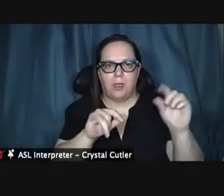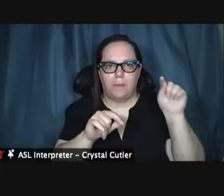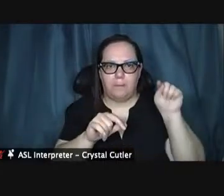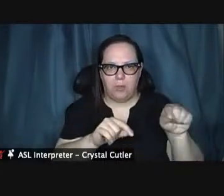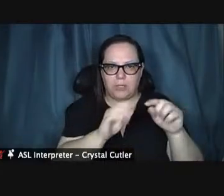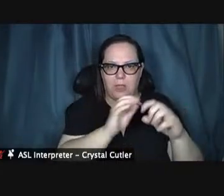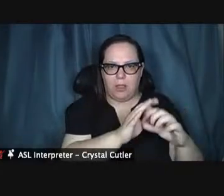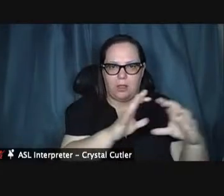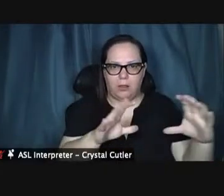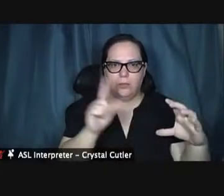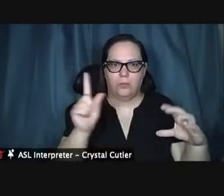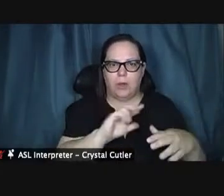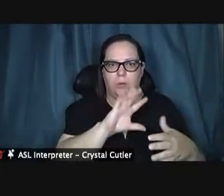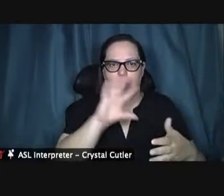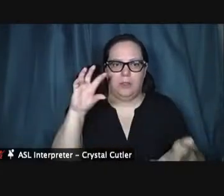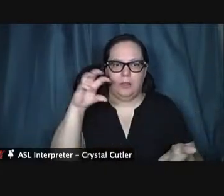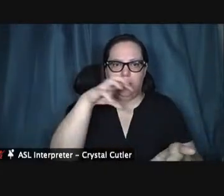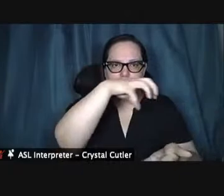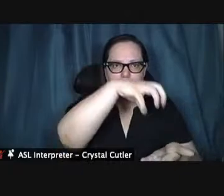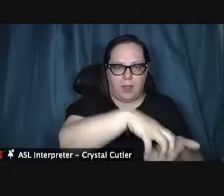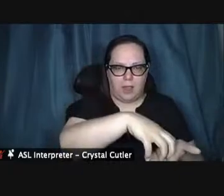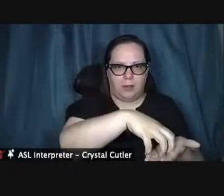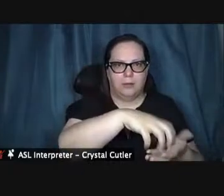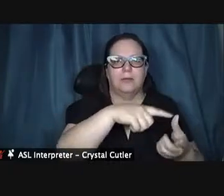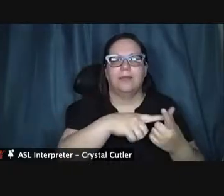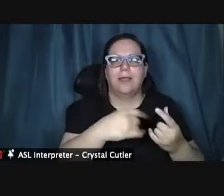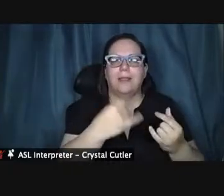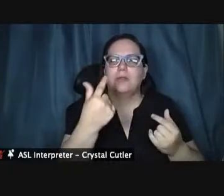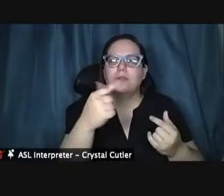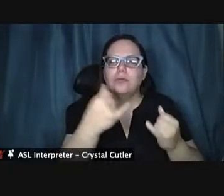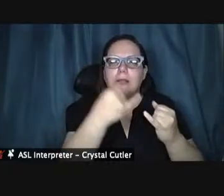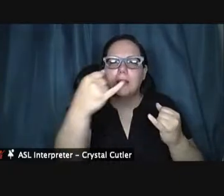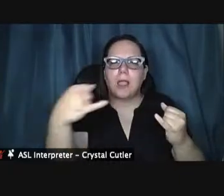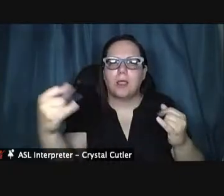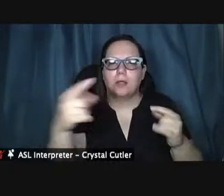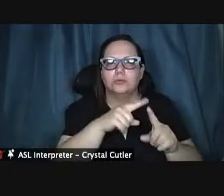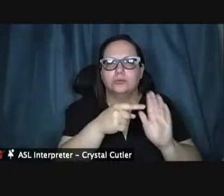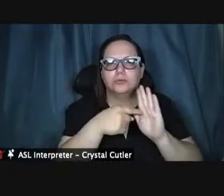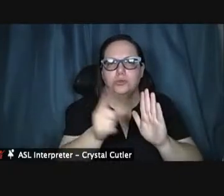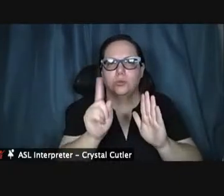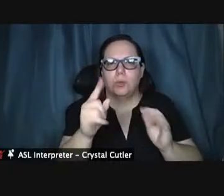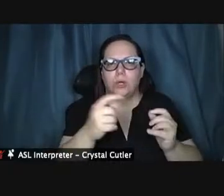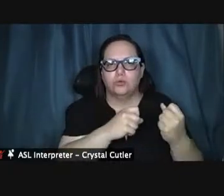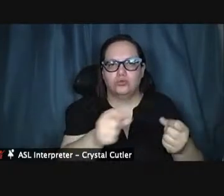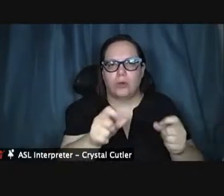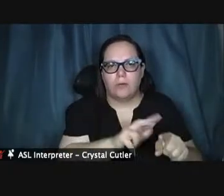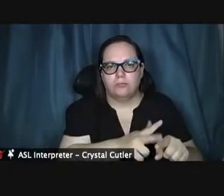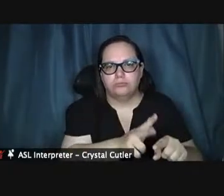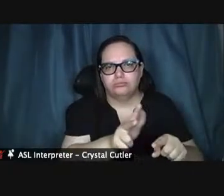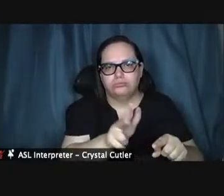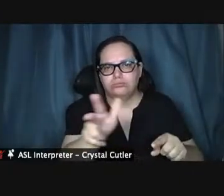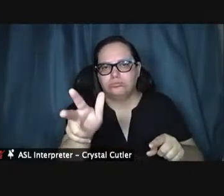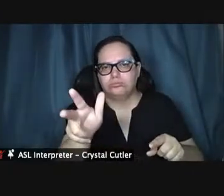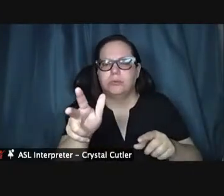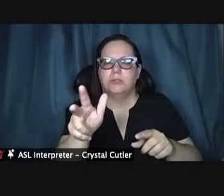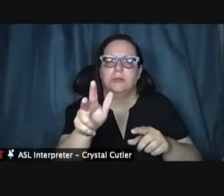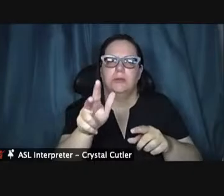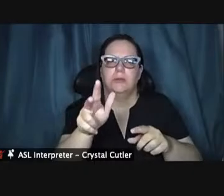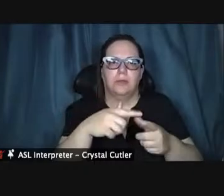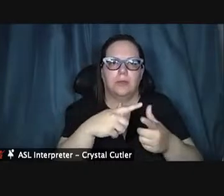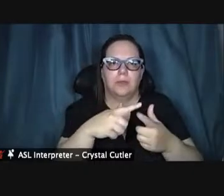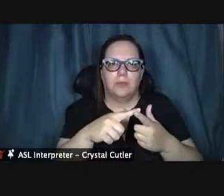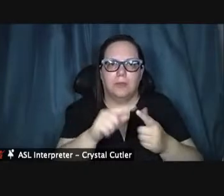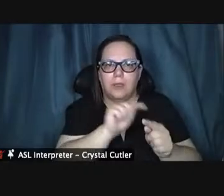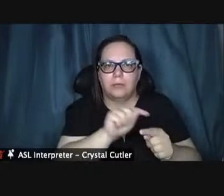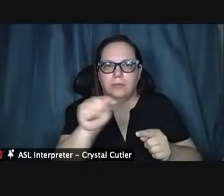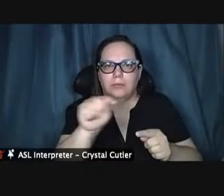the rails driving to each of the science stations. These little circles indicate either a science station or some kind of activity like a recharge